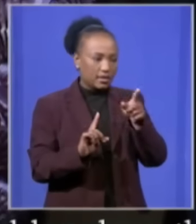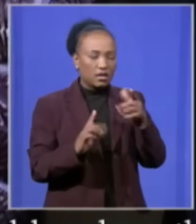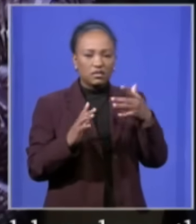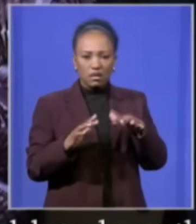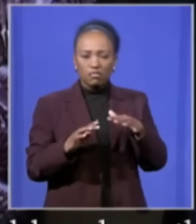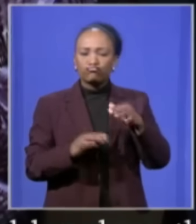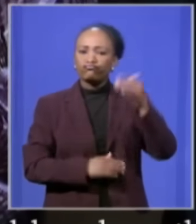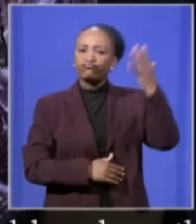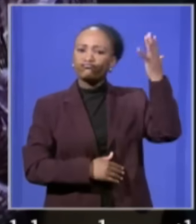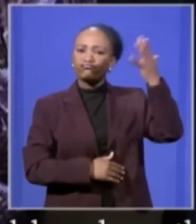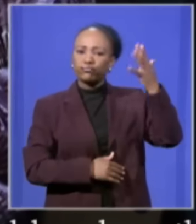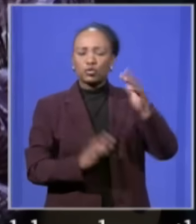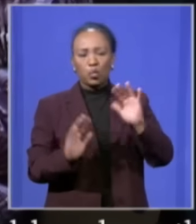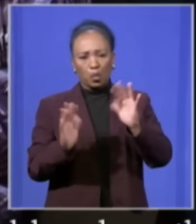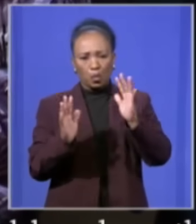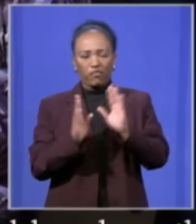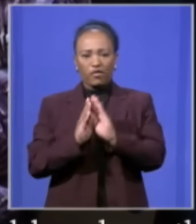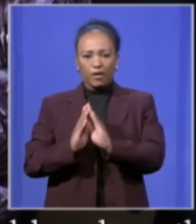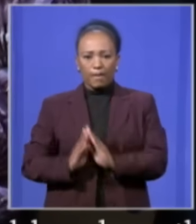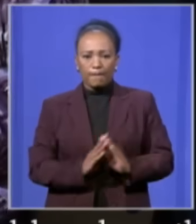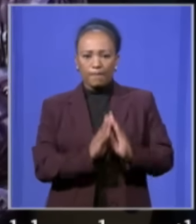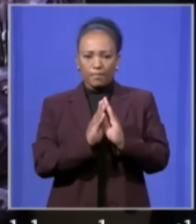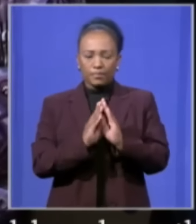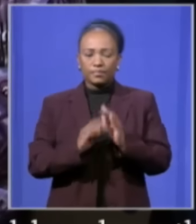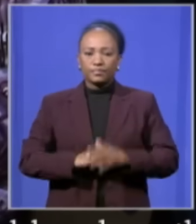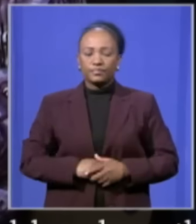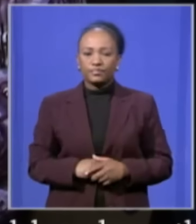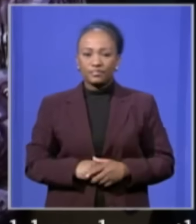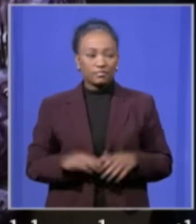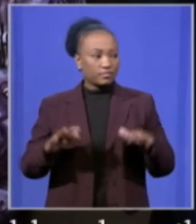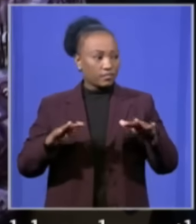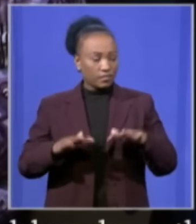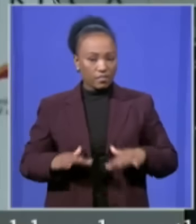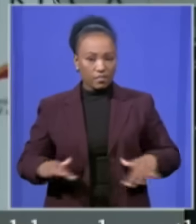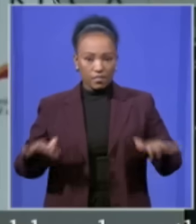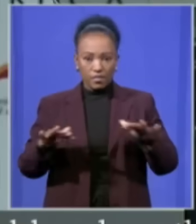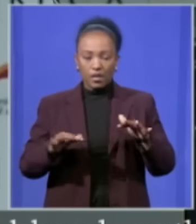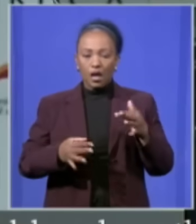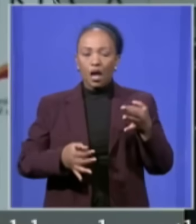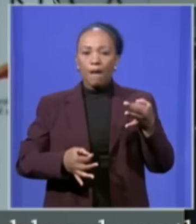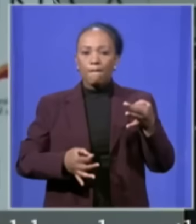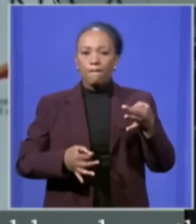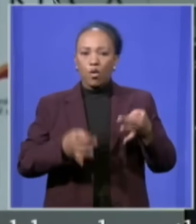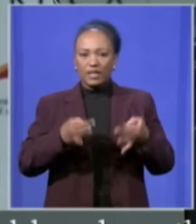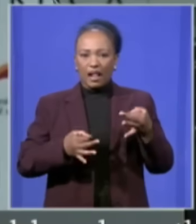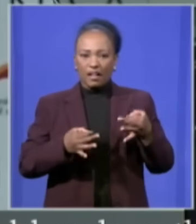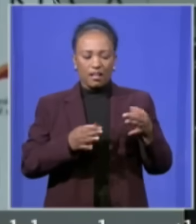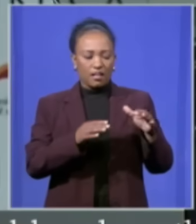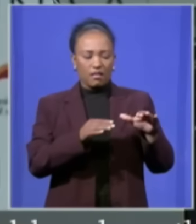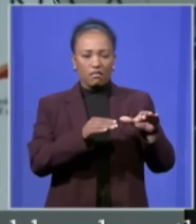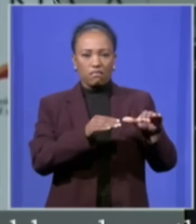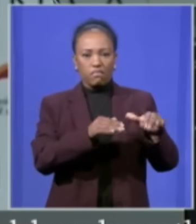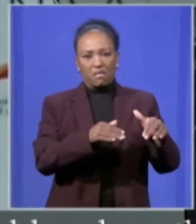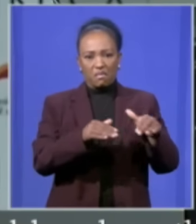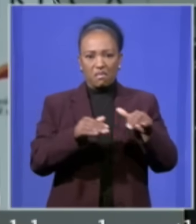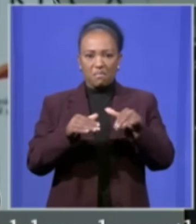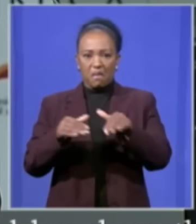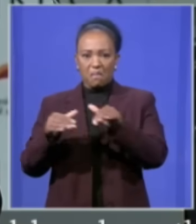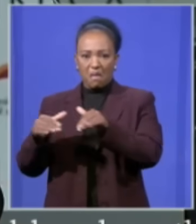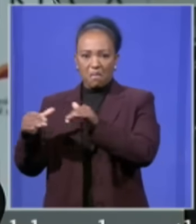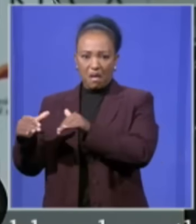lehono. This is not a partisan platform. This is a national